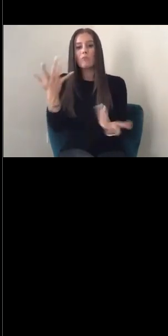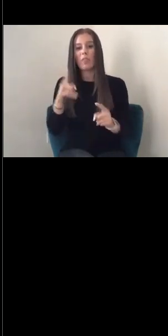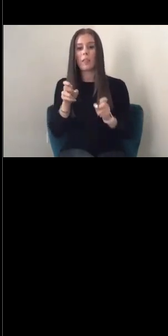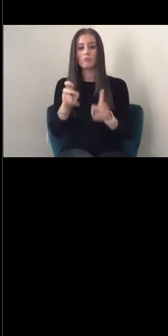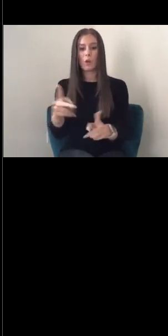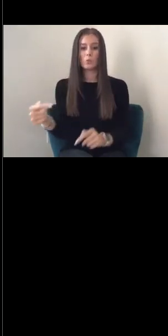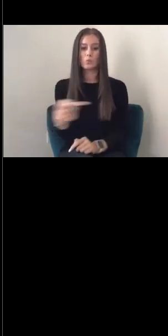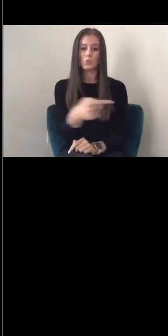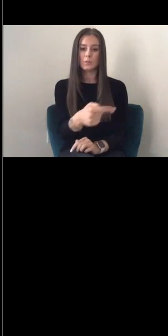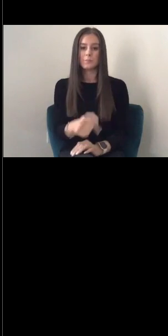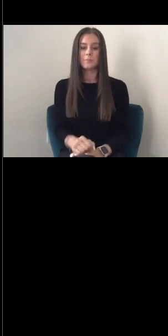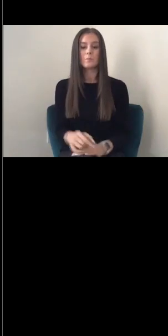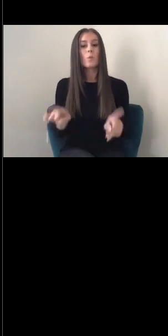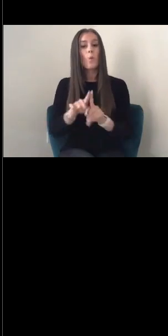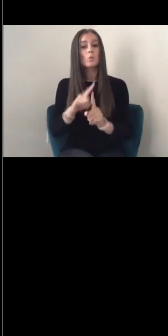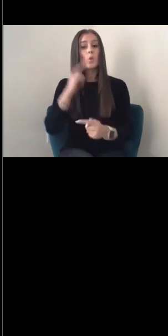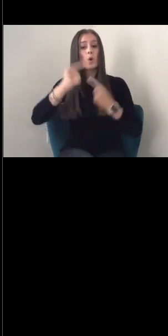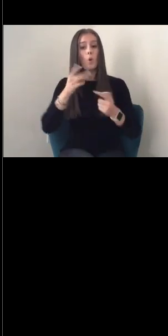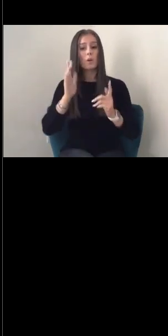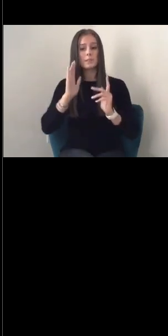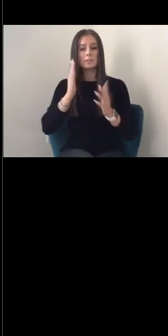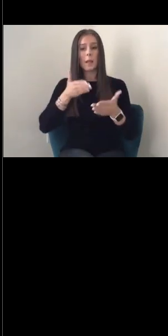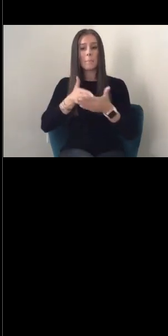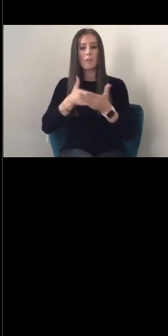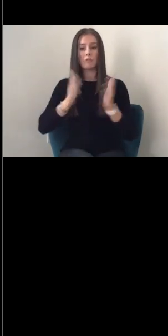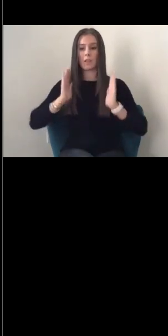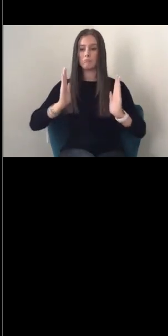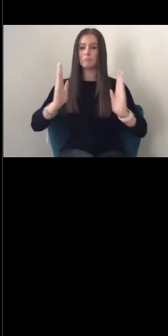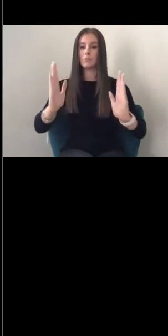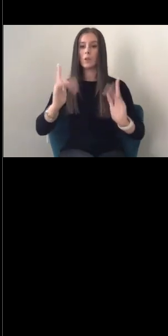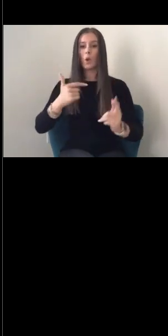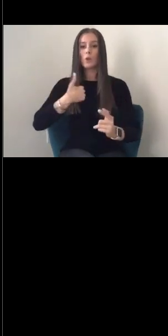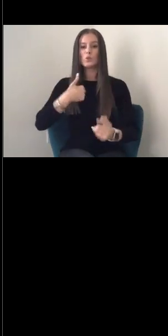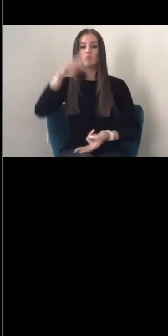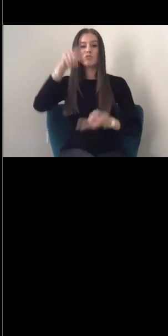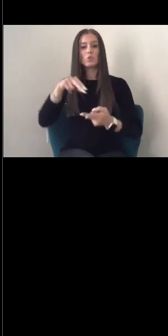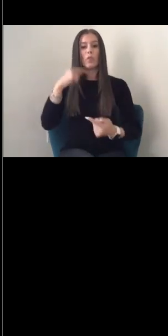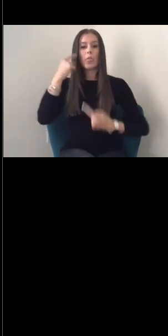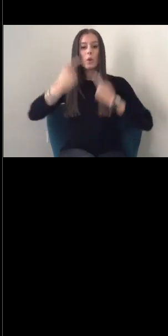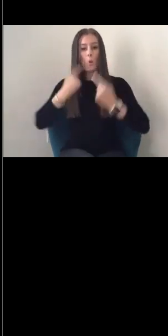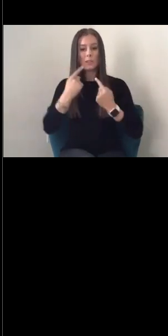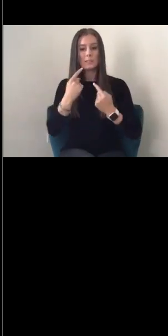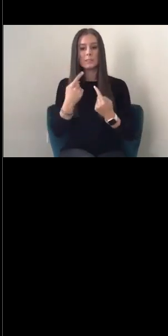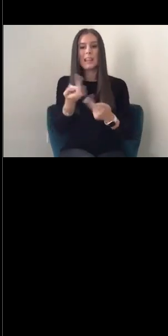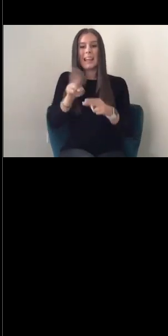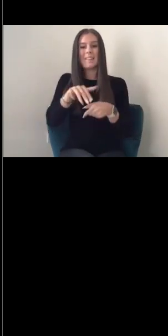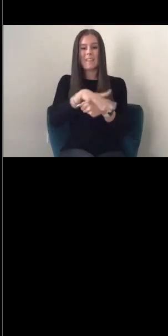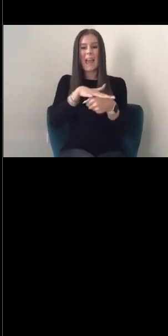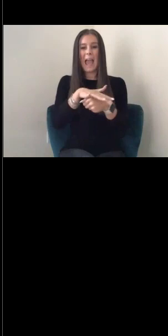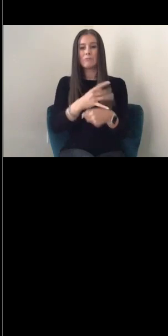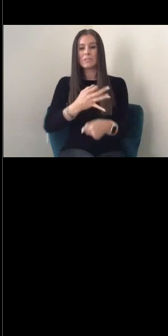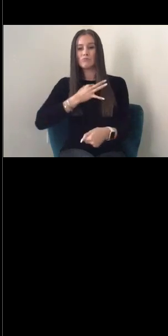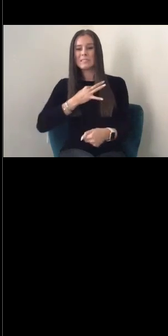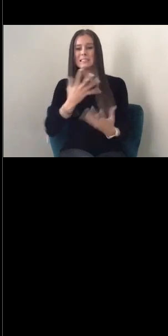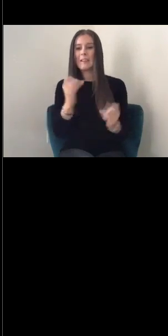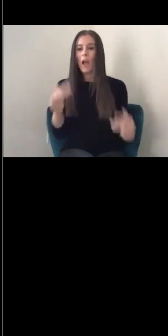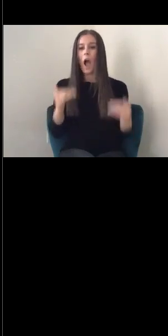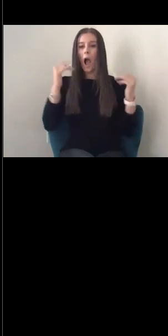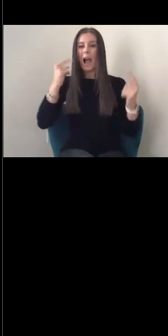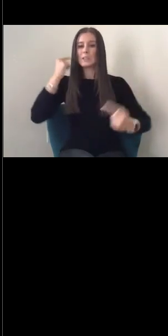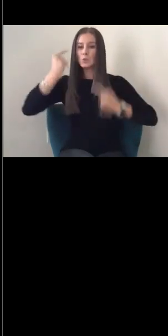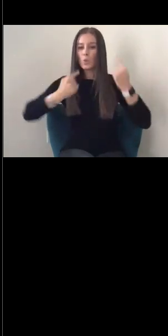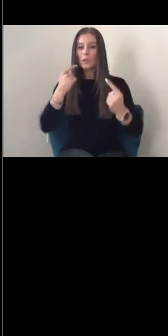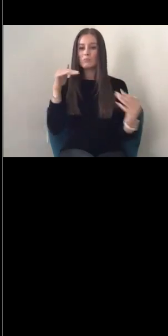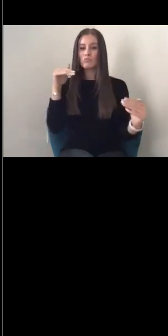And finally, noise barriers. To help mitigate noise, we've introduced noise barriers in areas where higher noise levels and disturbance is anticipated.